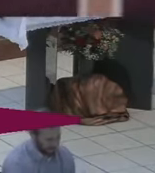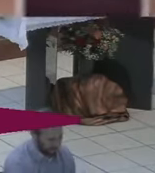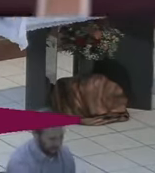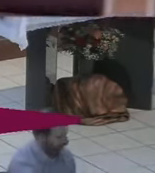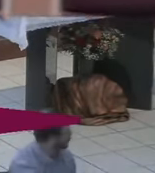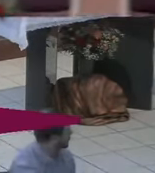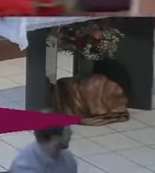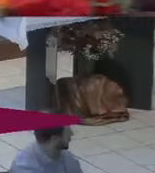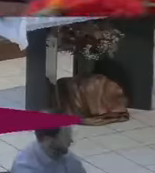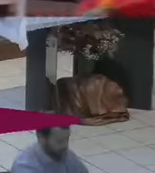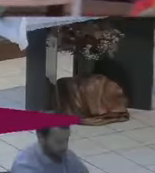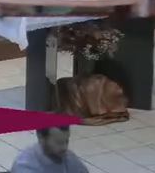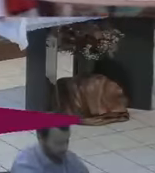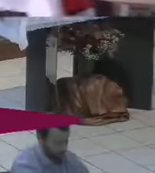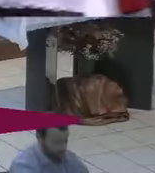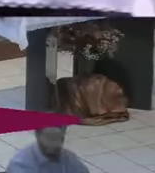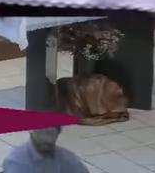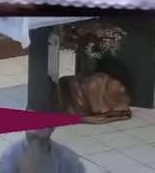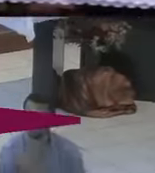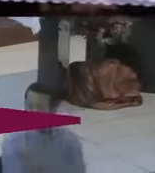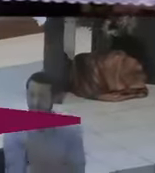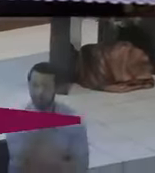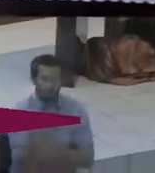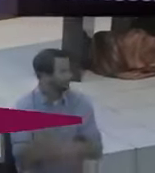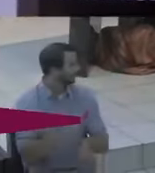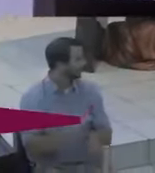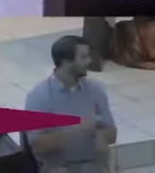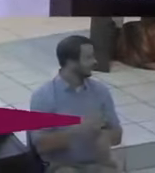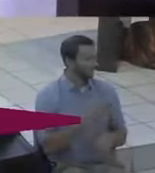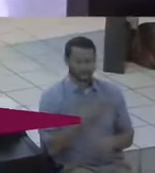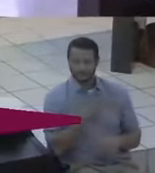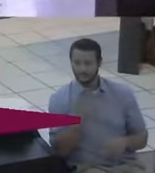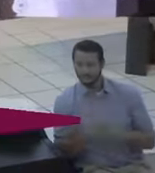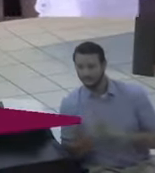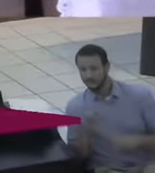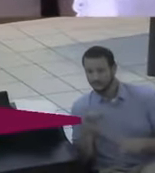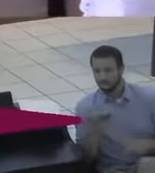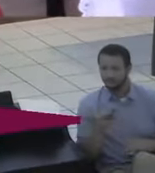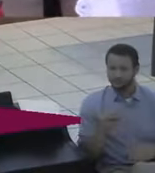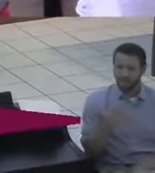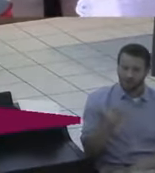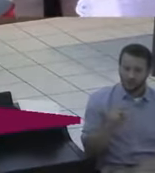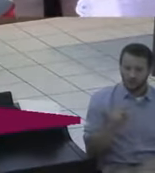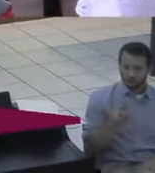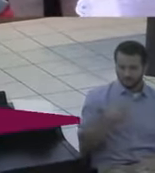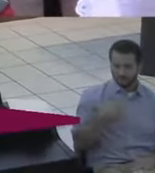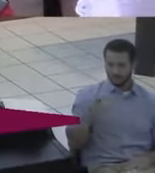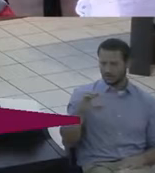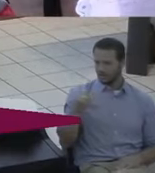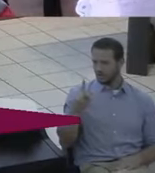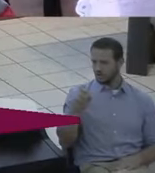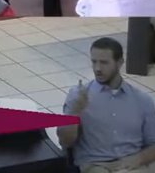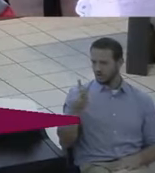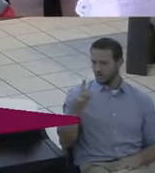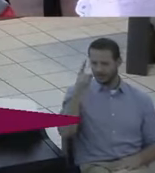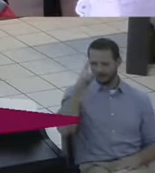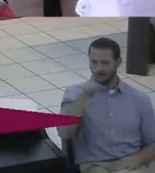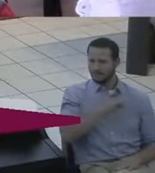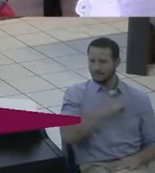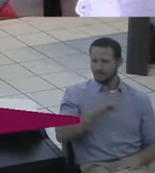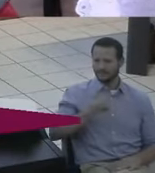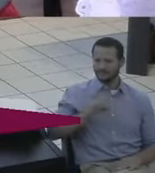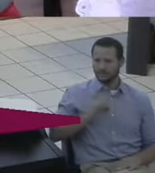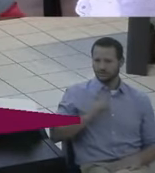Good morning, church. My name is Jim Garner. I'm the clerk for the board of directors for our